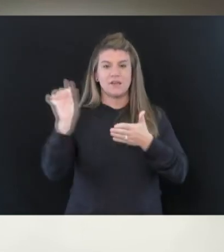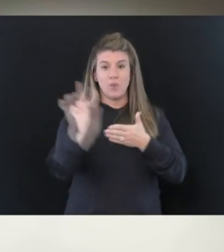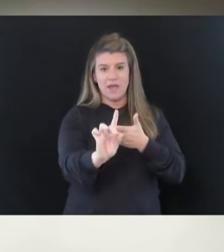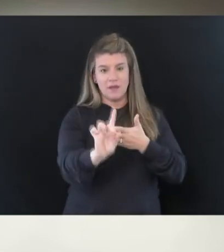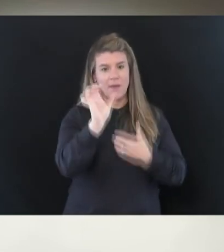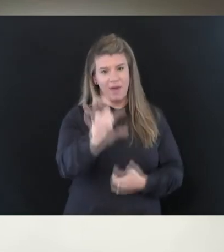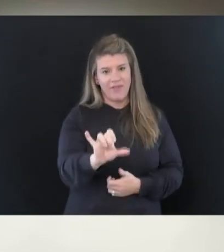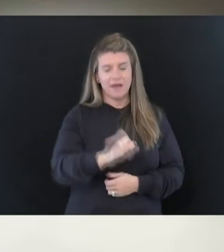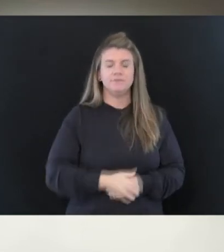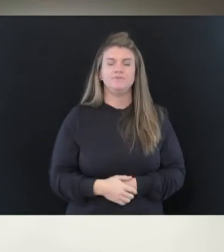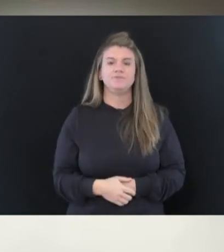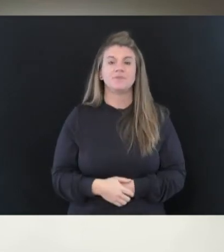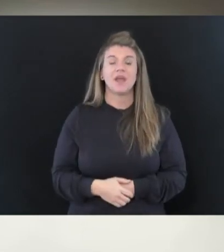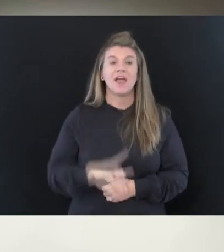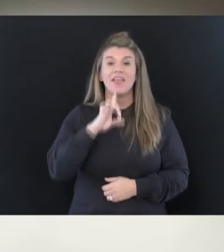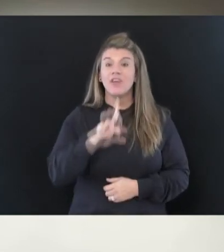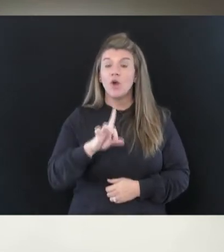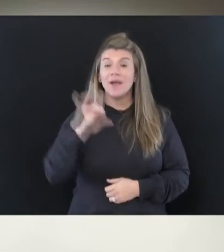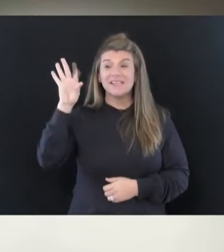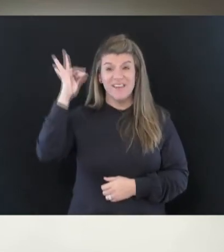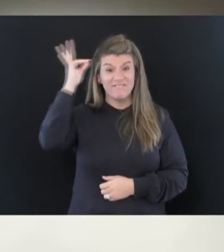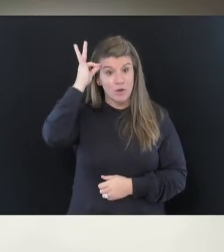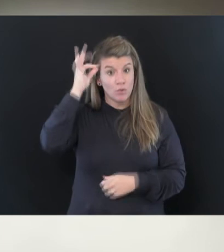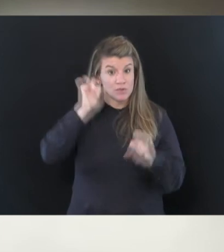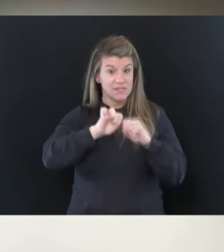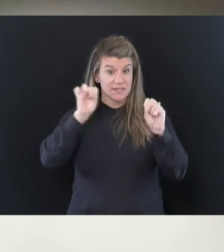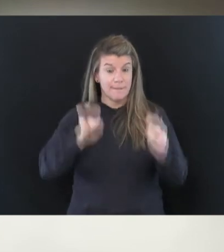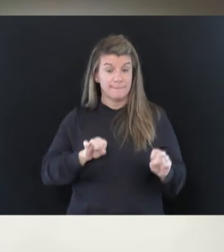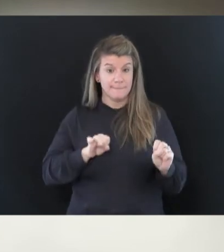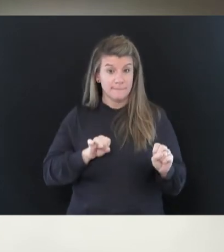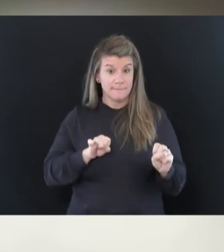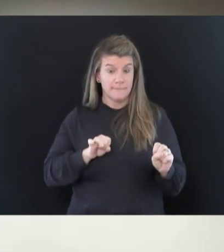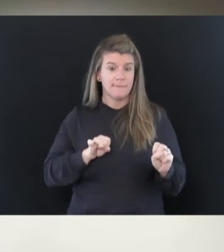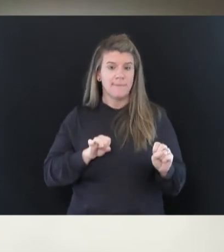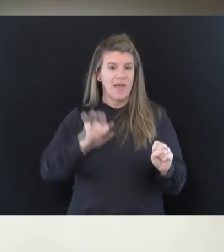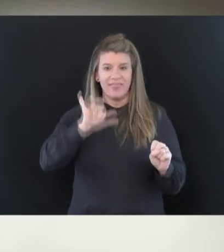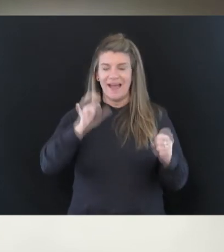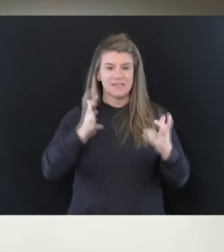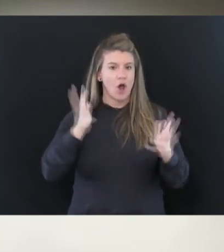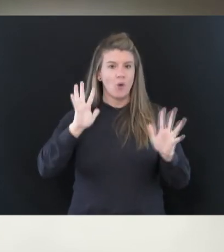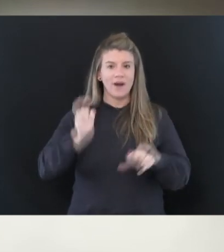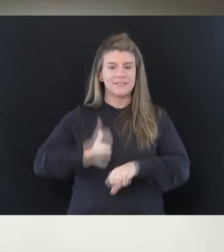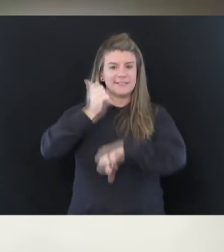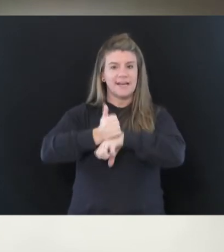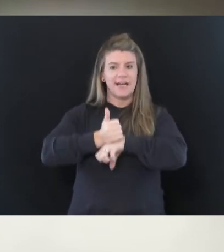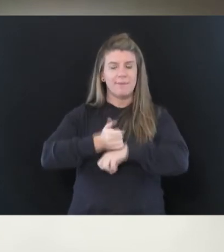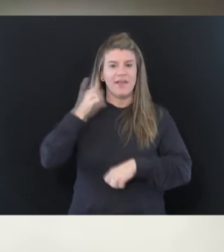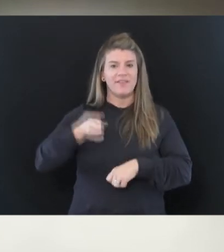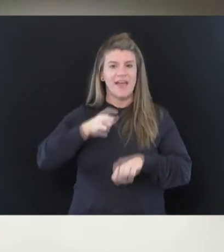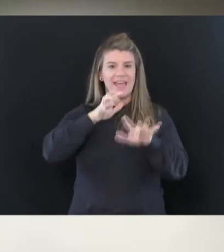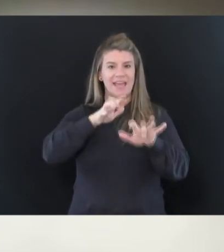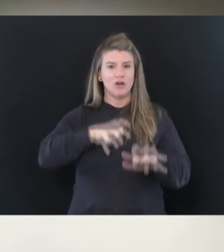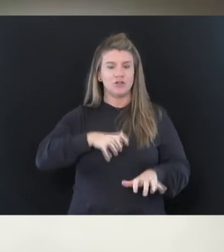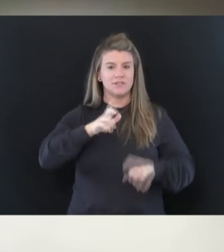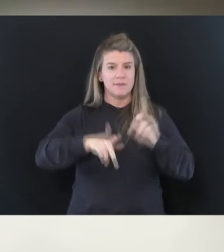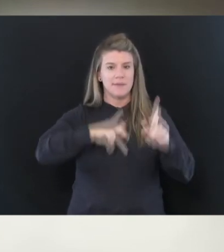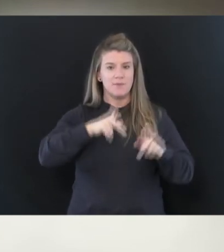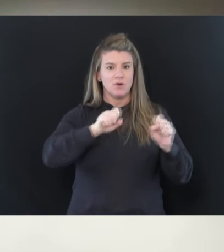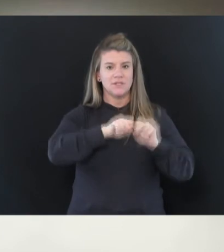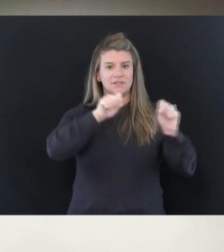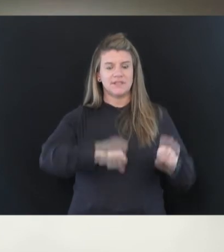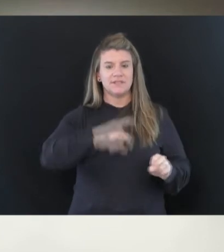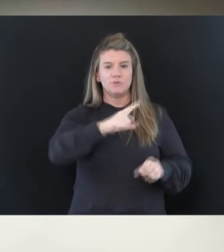that. There is a federal system that is set up that enters individuals into the system to